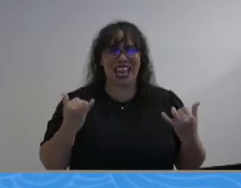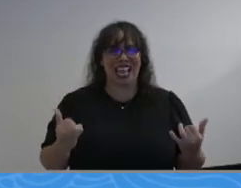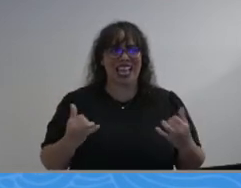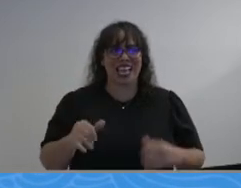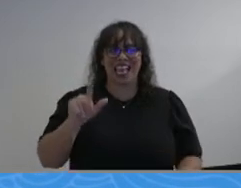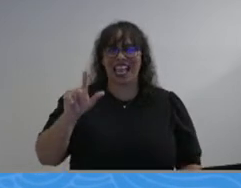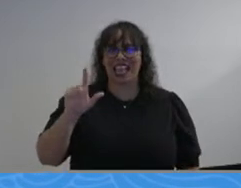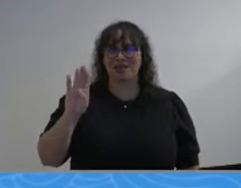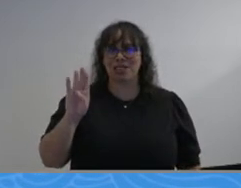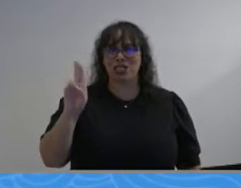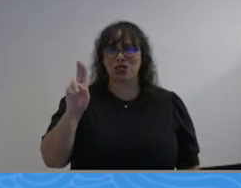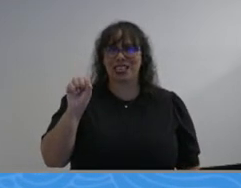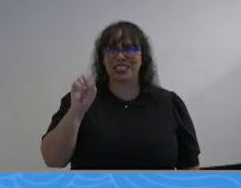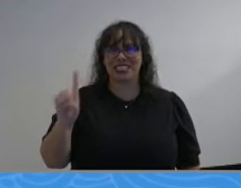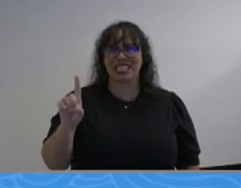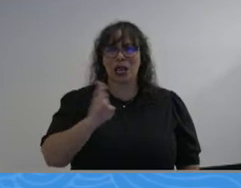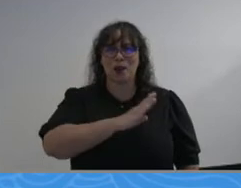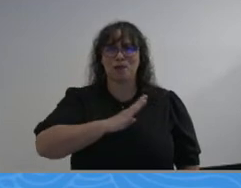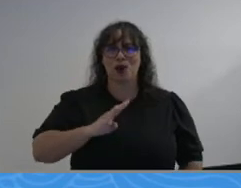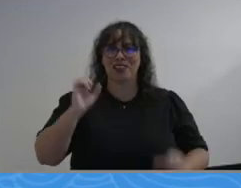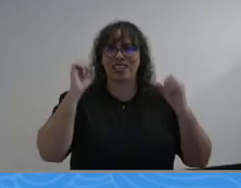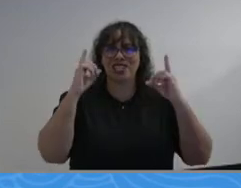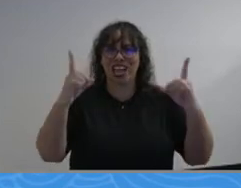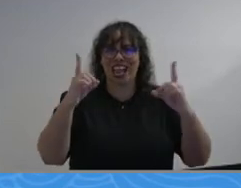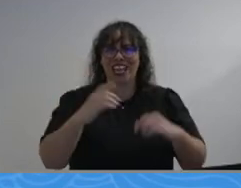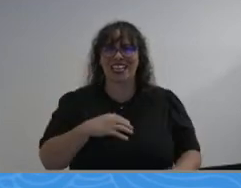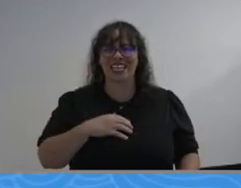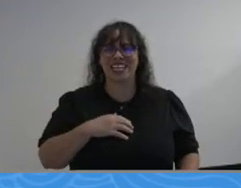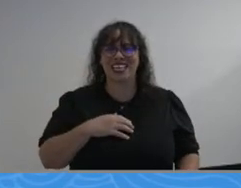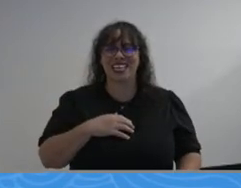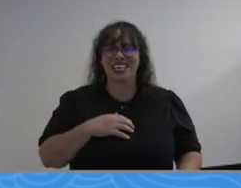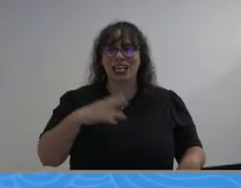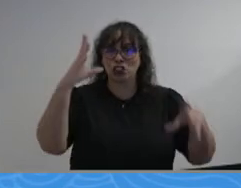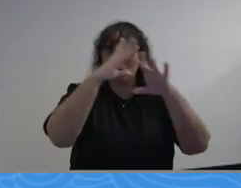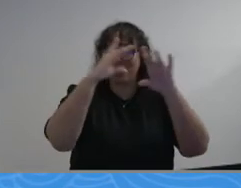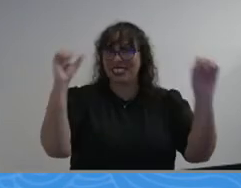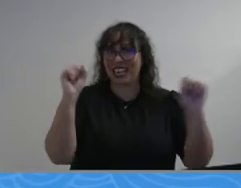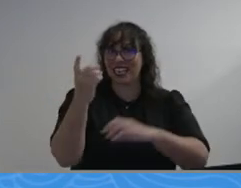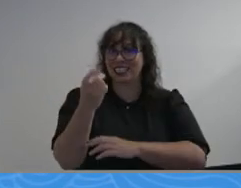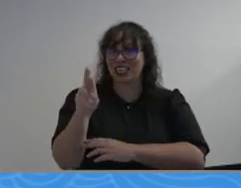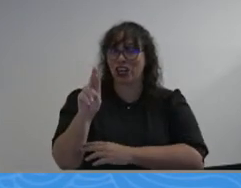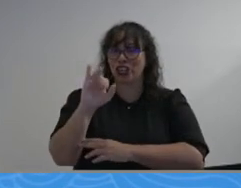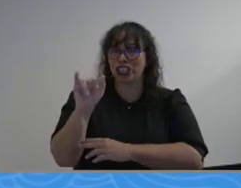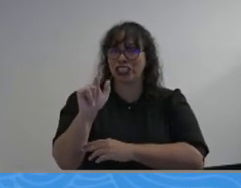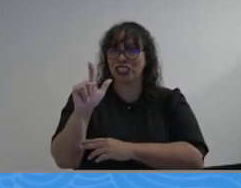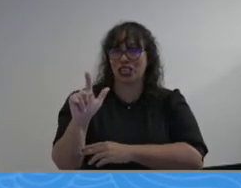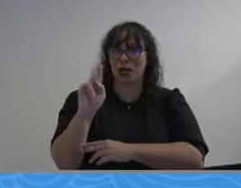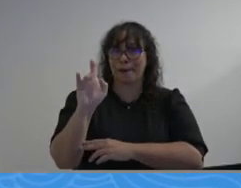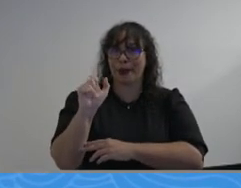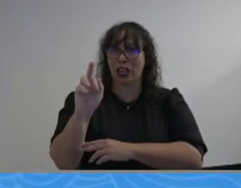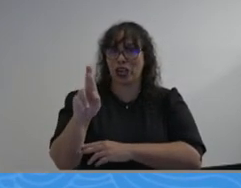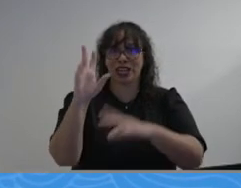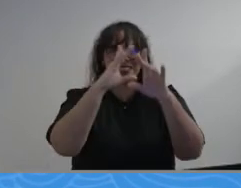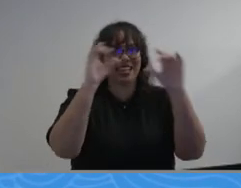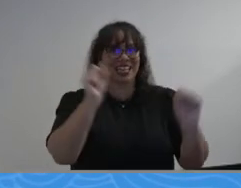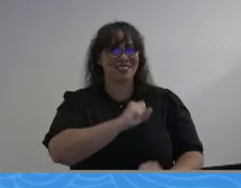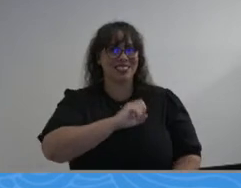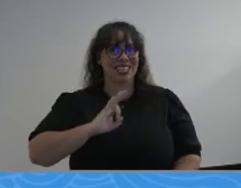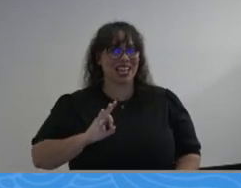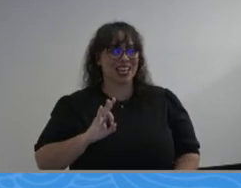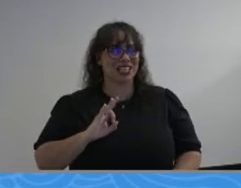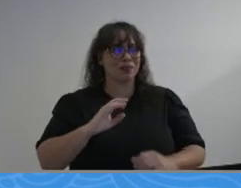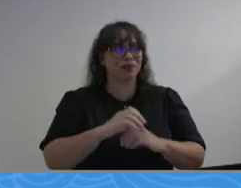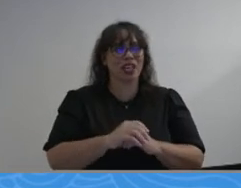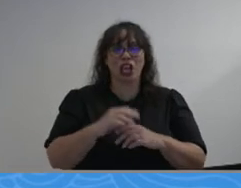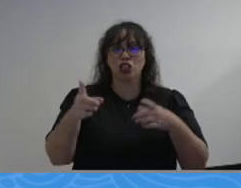the LBUSD Board of Education, our esteemed superintendent, Dr. Jill Baker, the executive staff, Mr. Robert